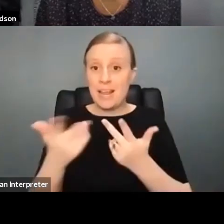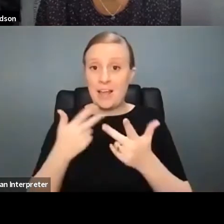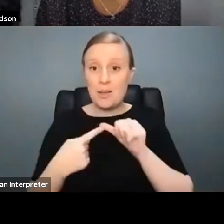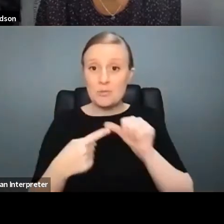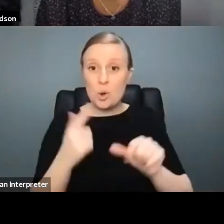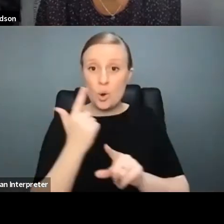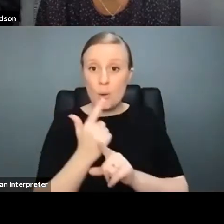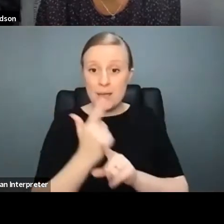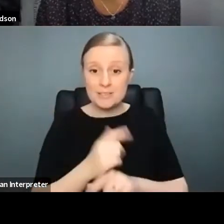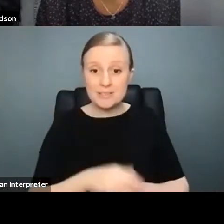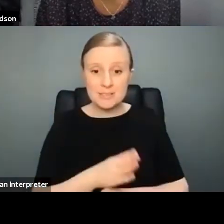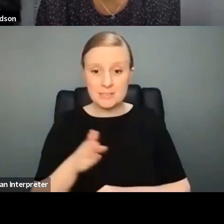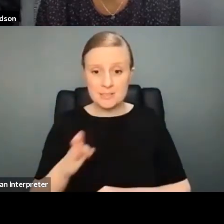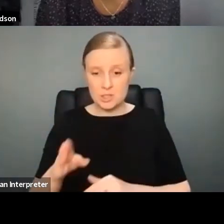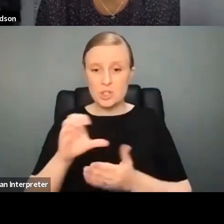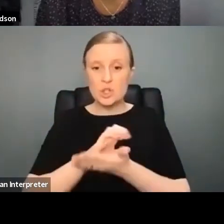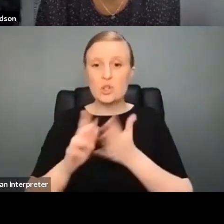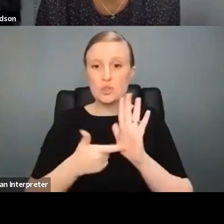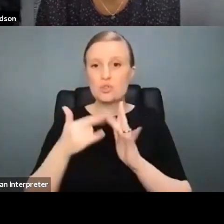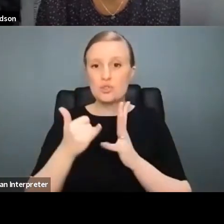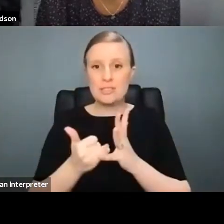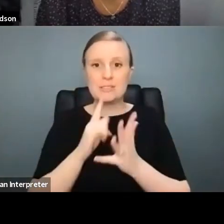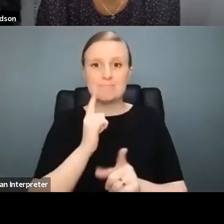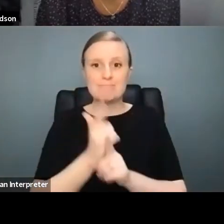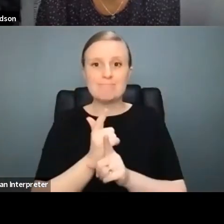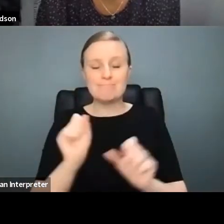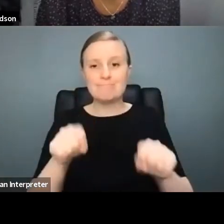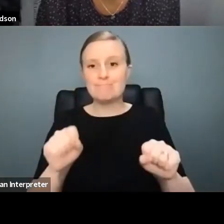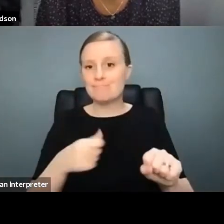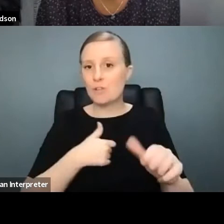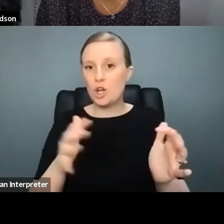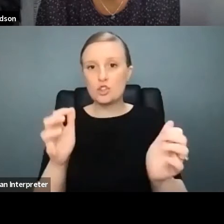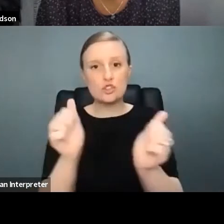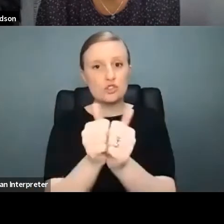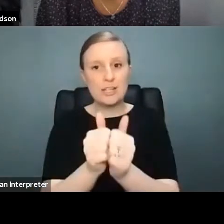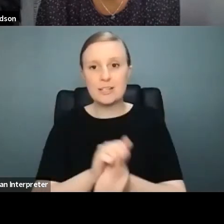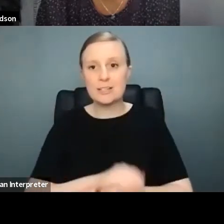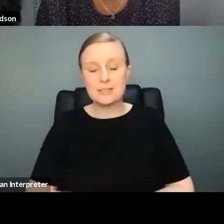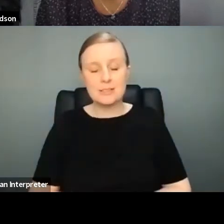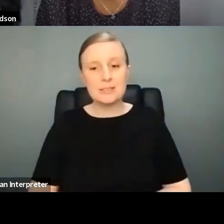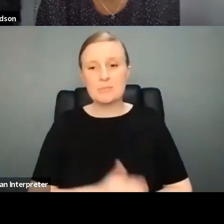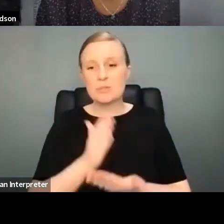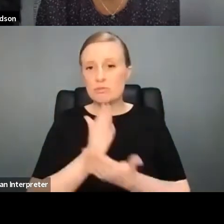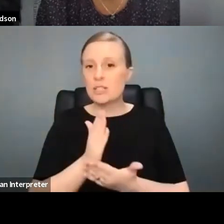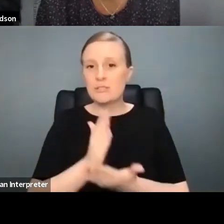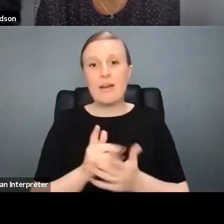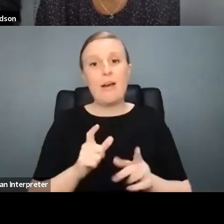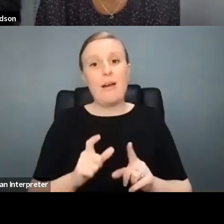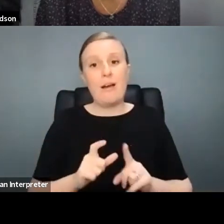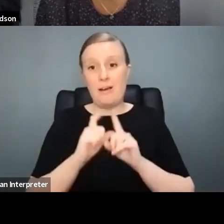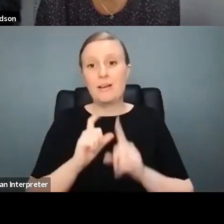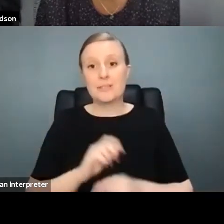I totally agree. It's been really tricky to kind